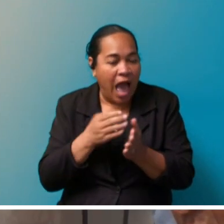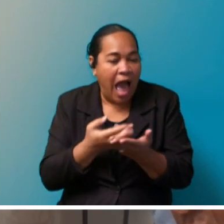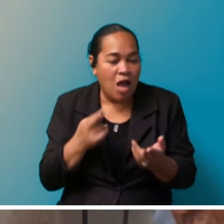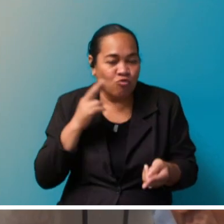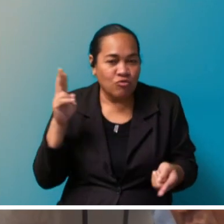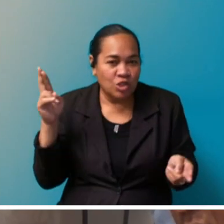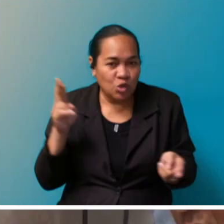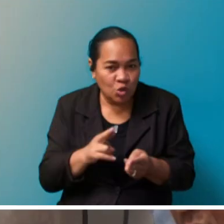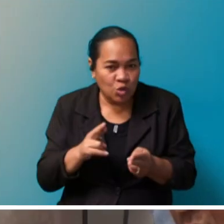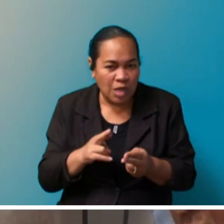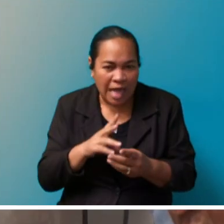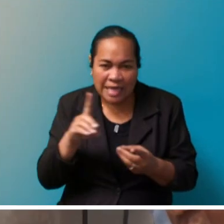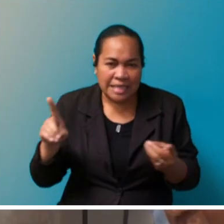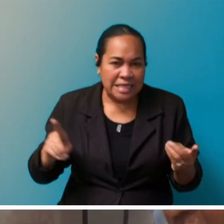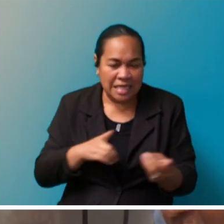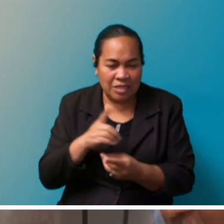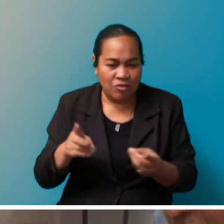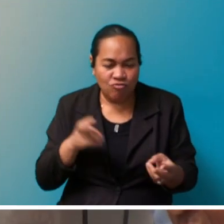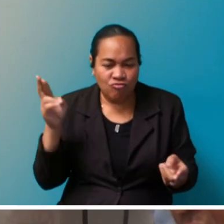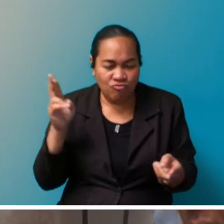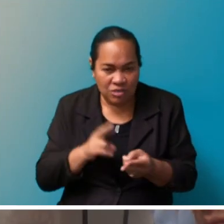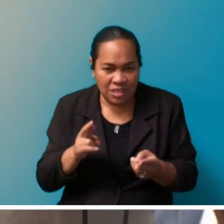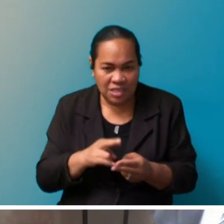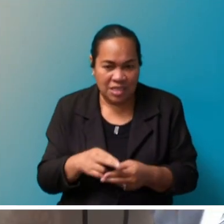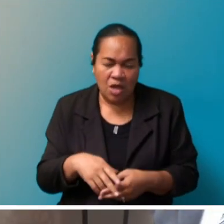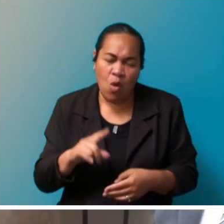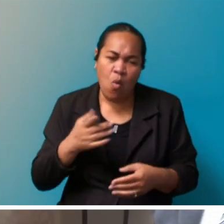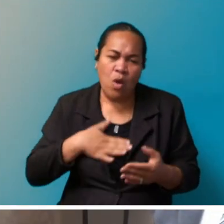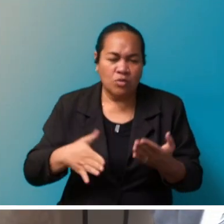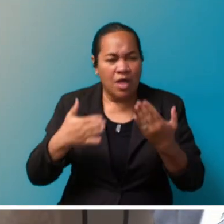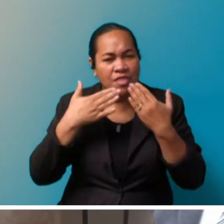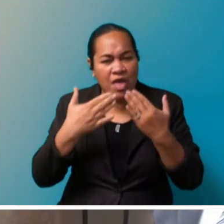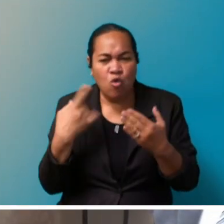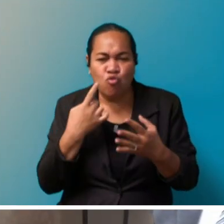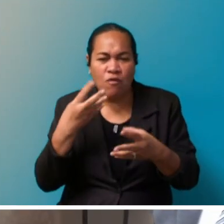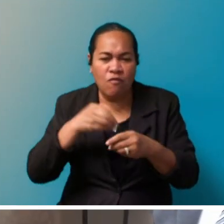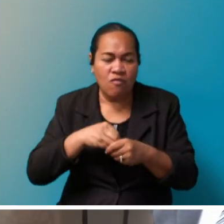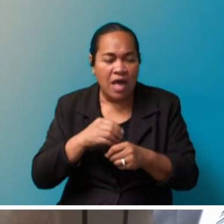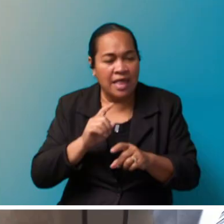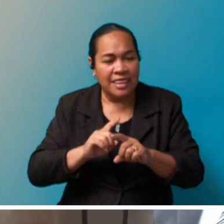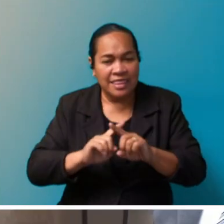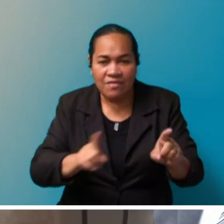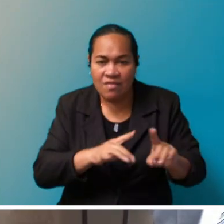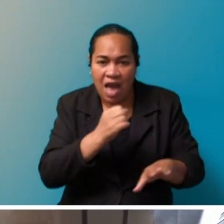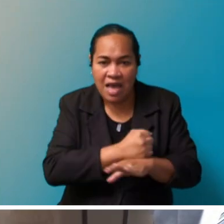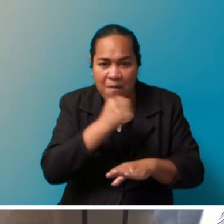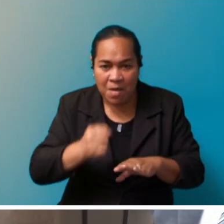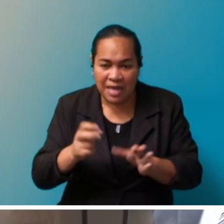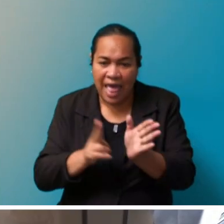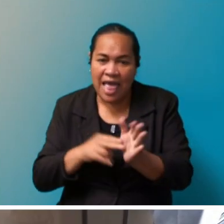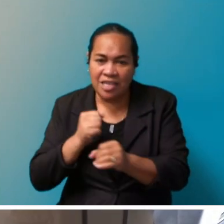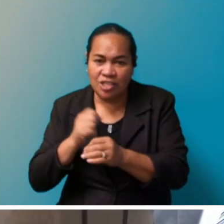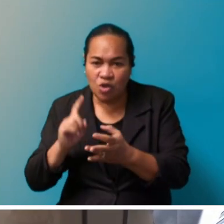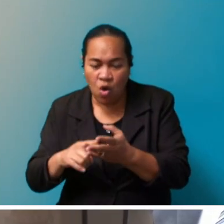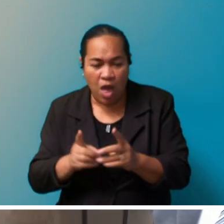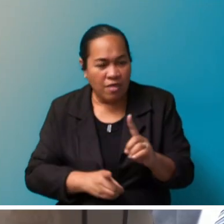disaster-related fatalities. I take this opportunity to sincerely thank all those involved, government agencies, civil society, development partners,